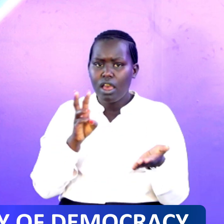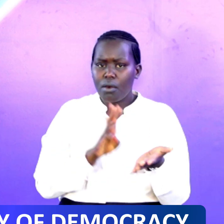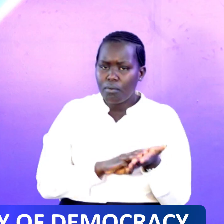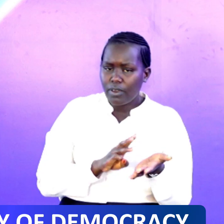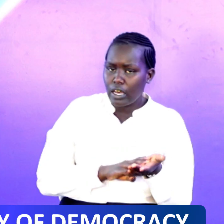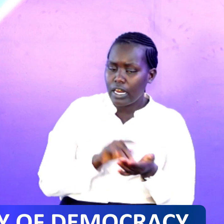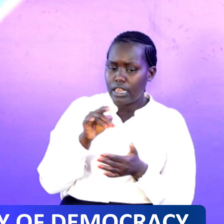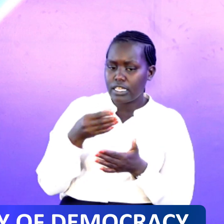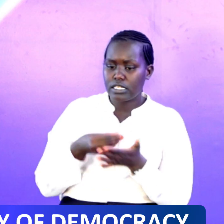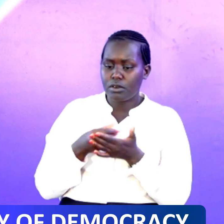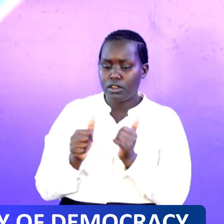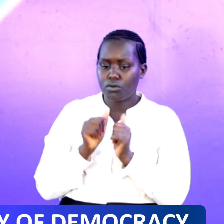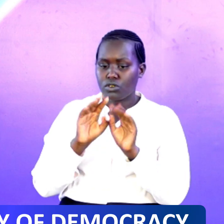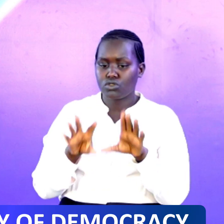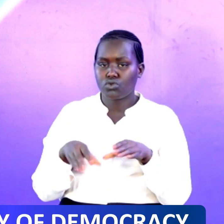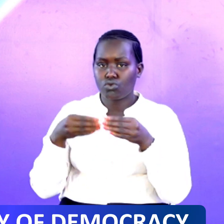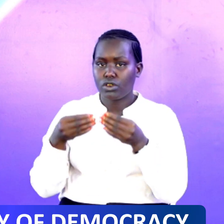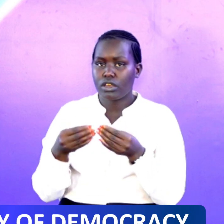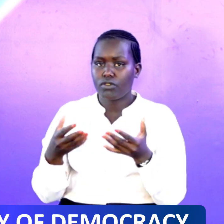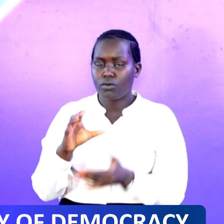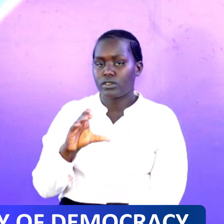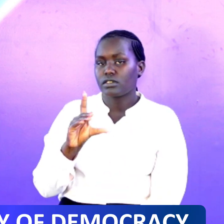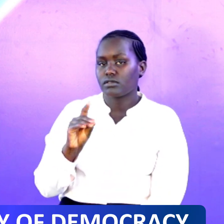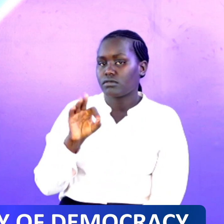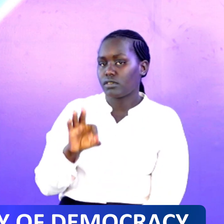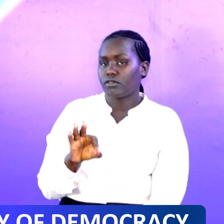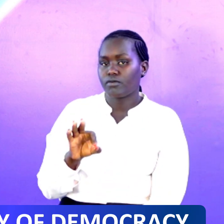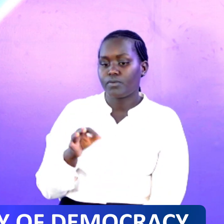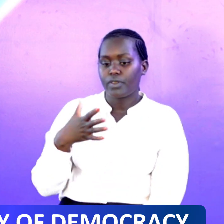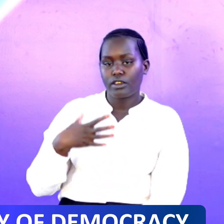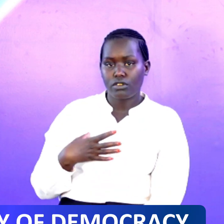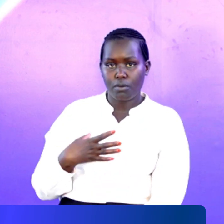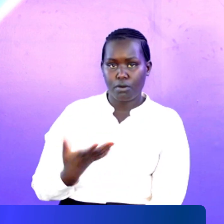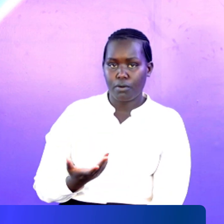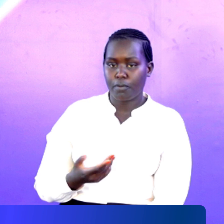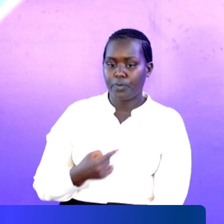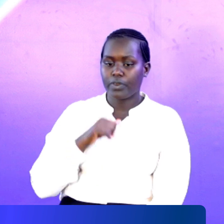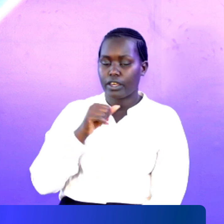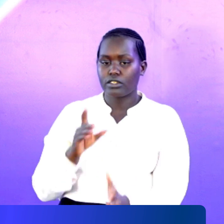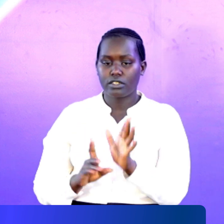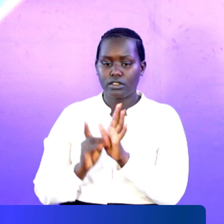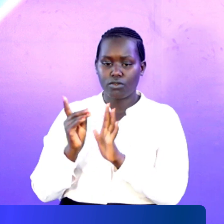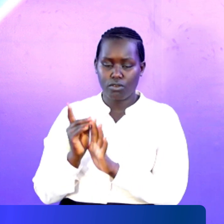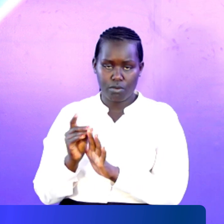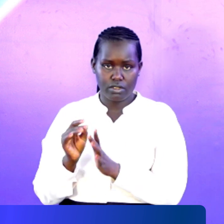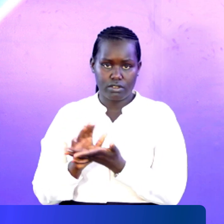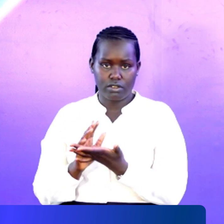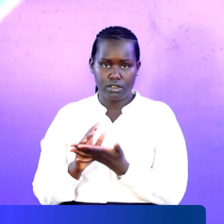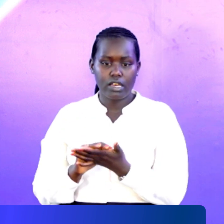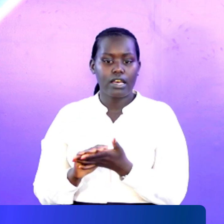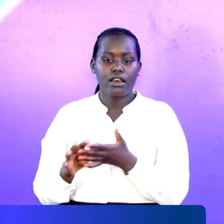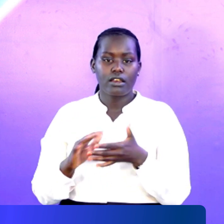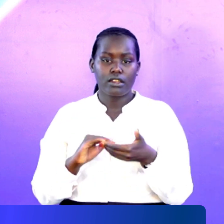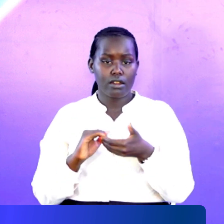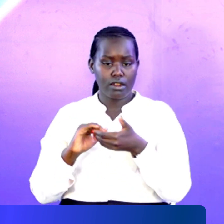This money that you are giving from CDF bursaries to the people is not going to help development. It's an illusion. Development will